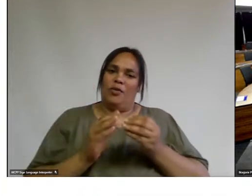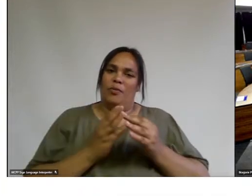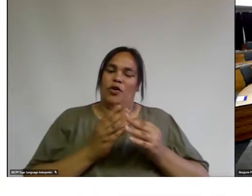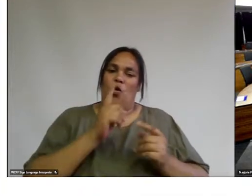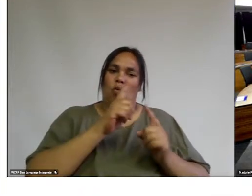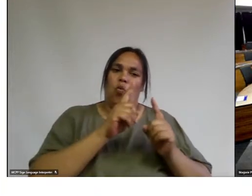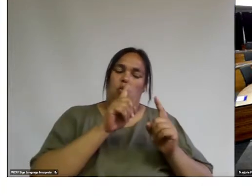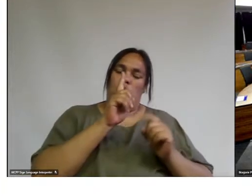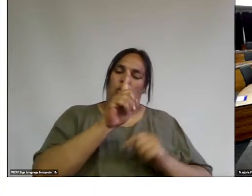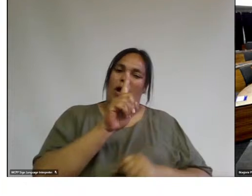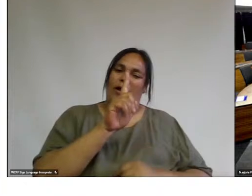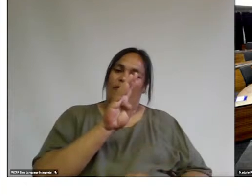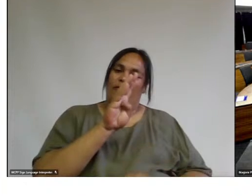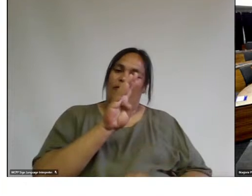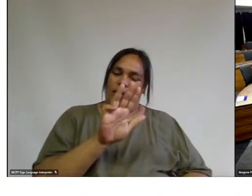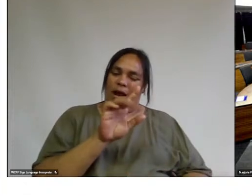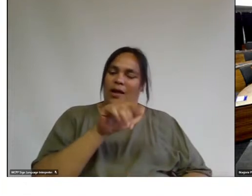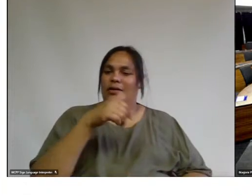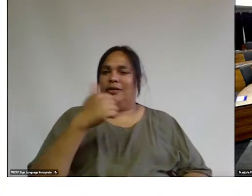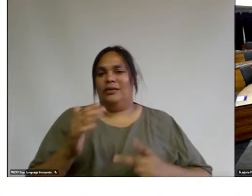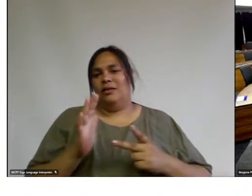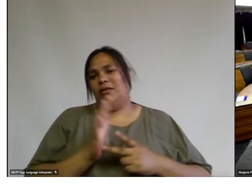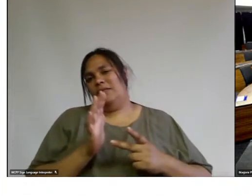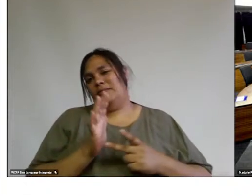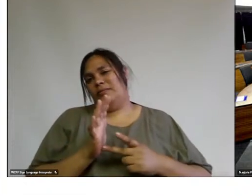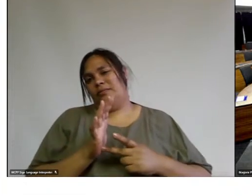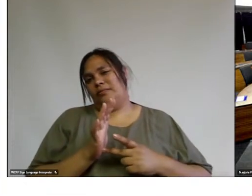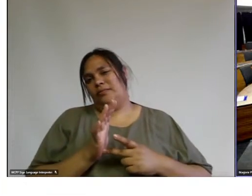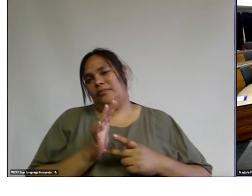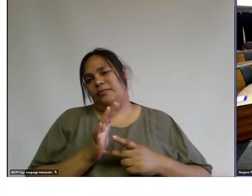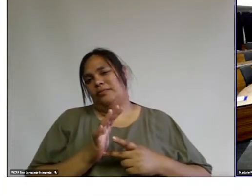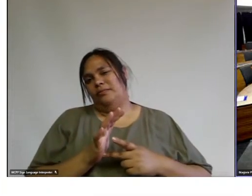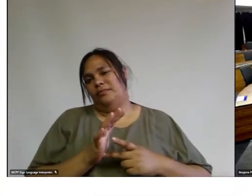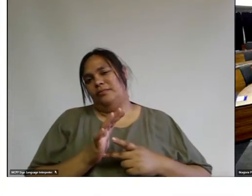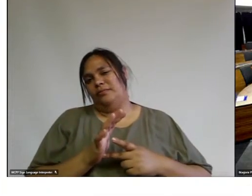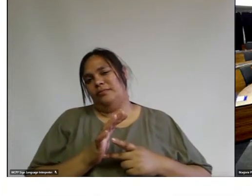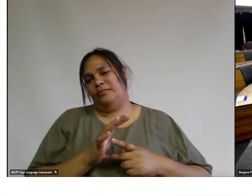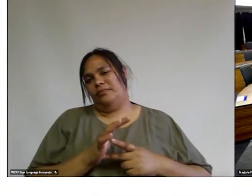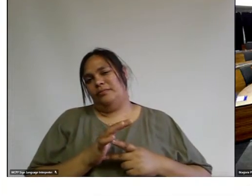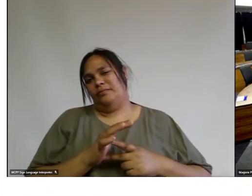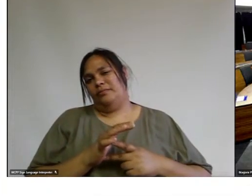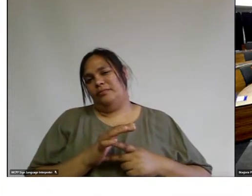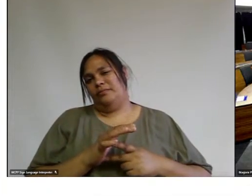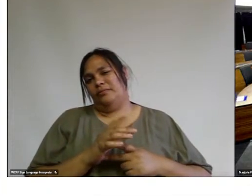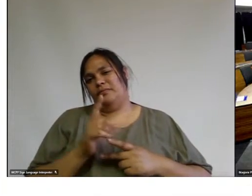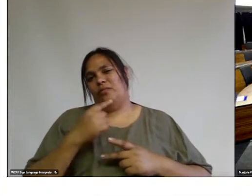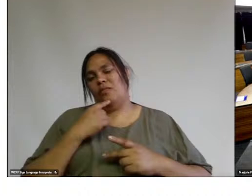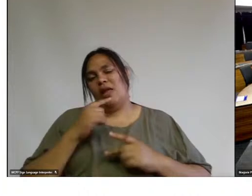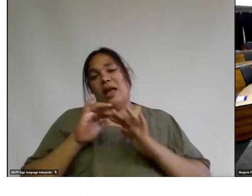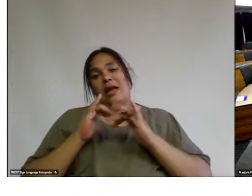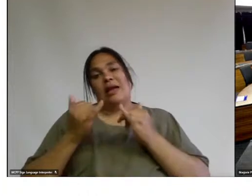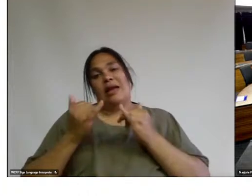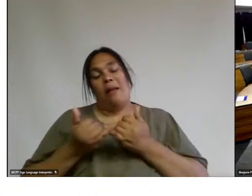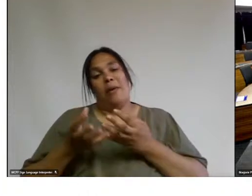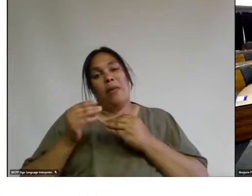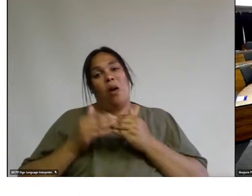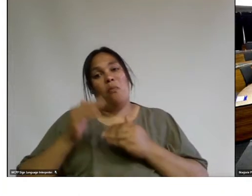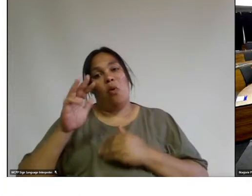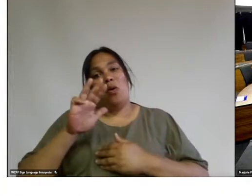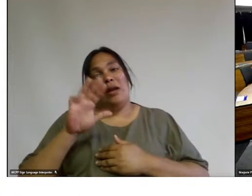149 and one. You are saying the company itself got more than 90%